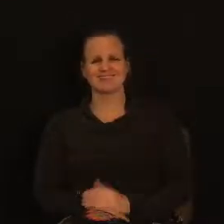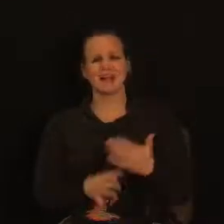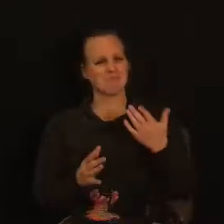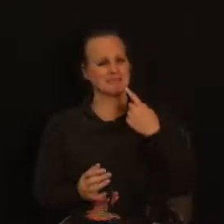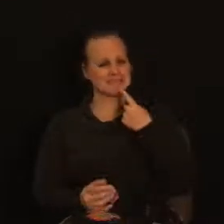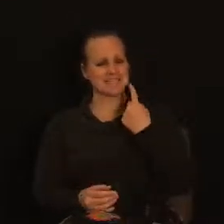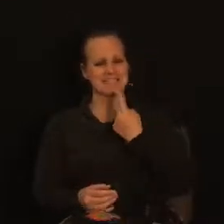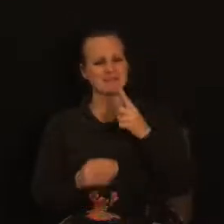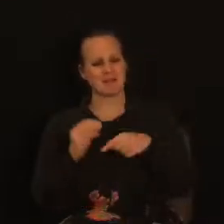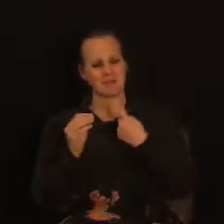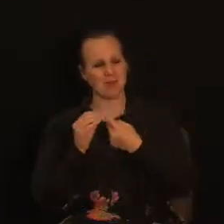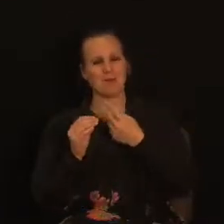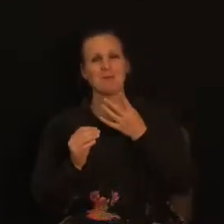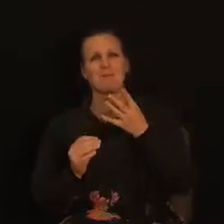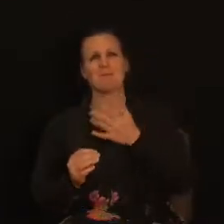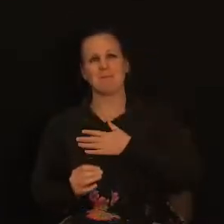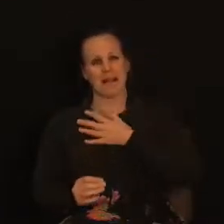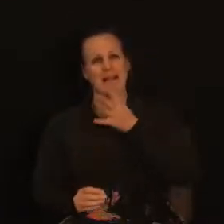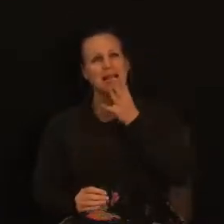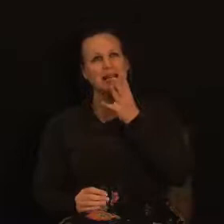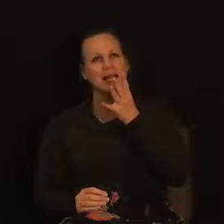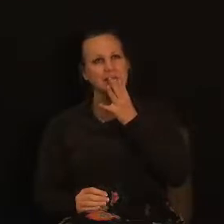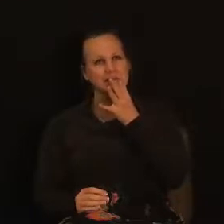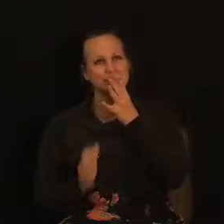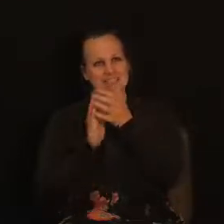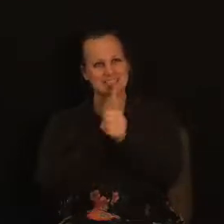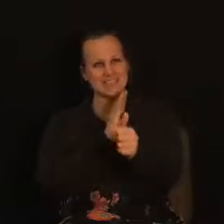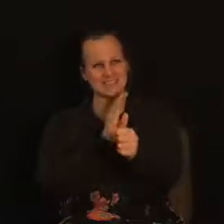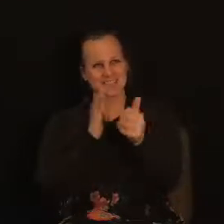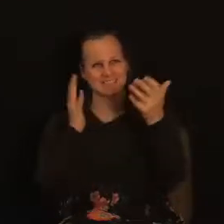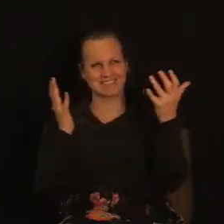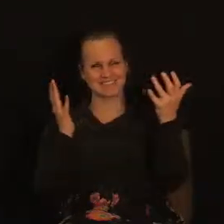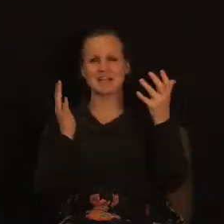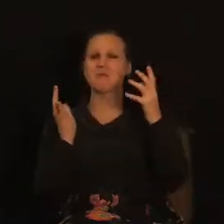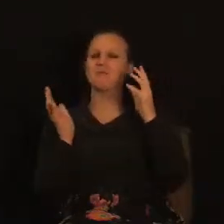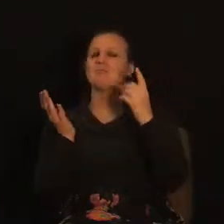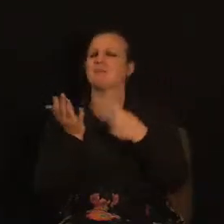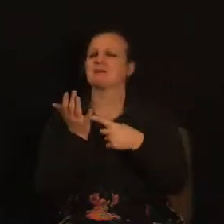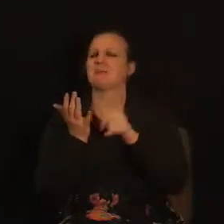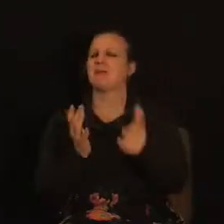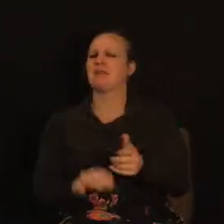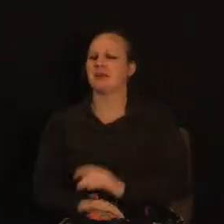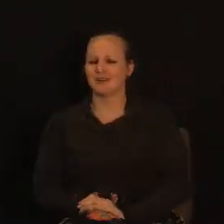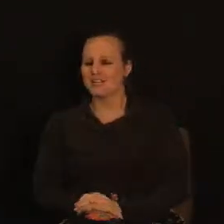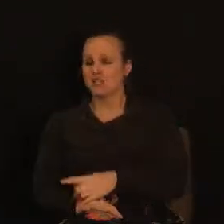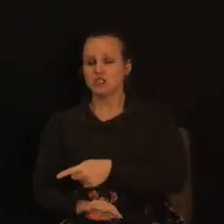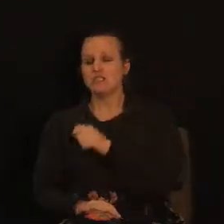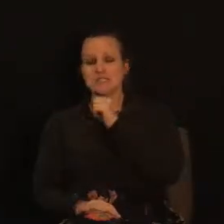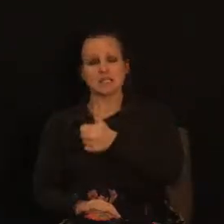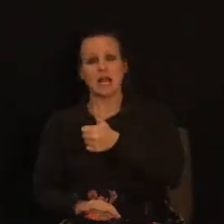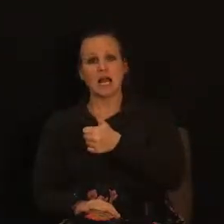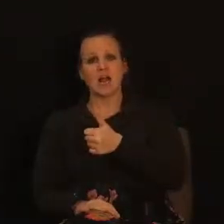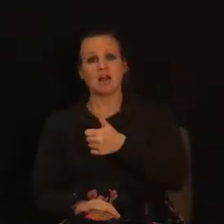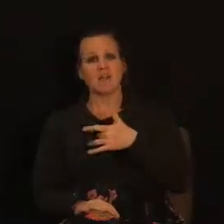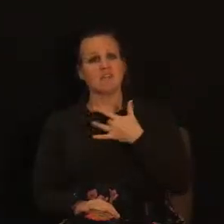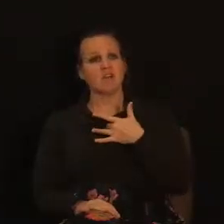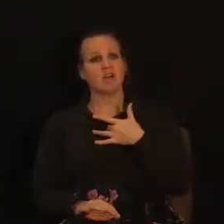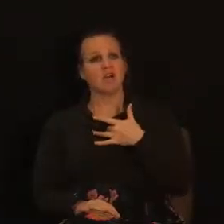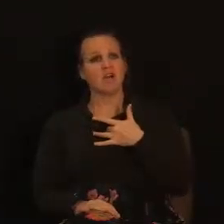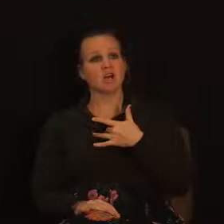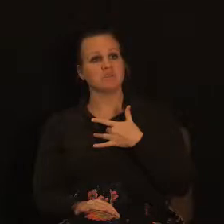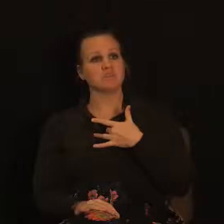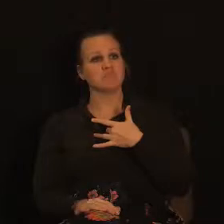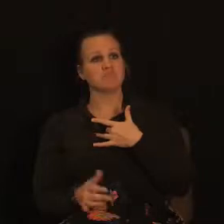my parenting, but we'll talk about that later, right? So she is not deterred at all by the fact that I'm busy. She